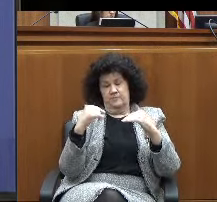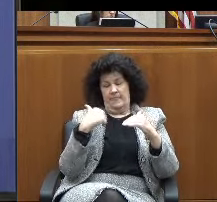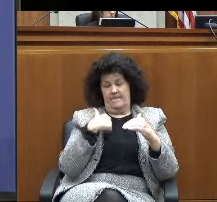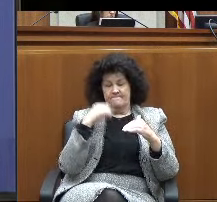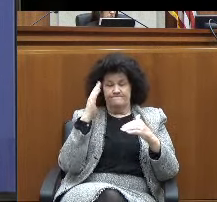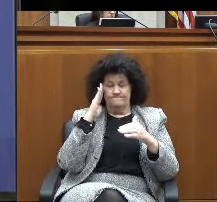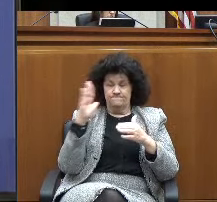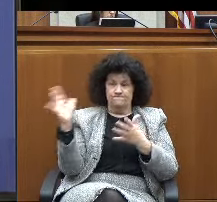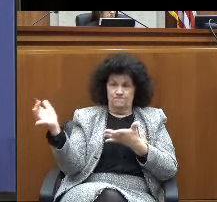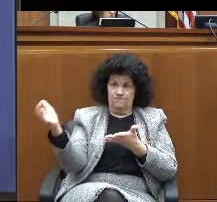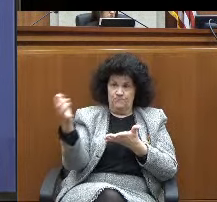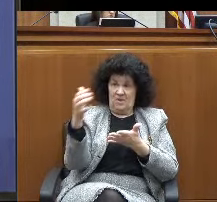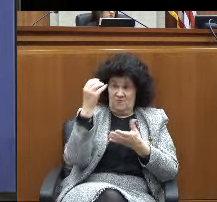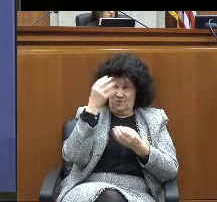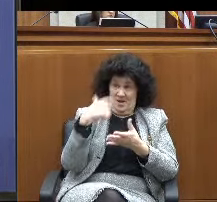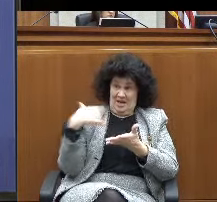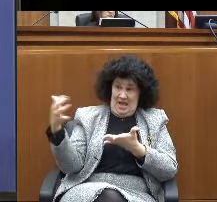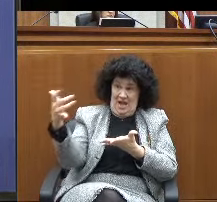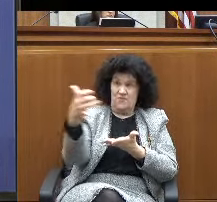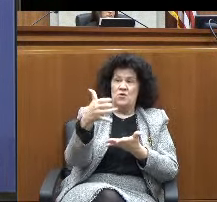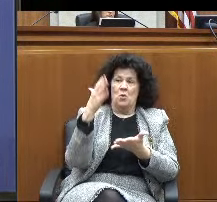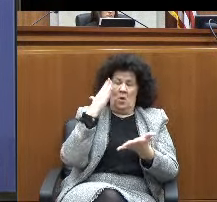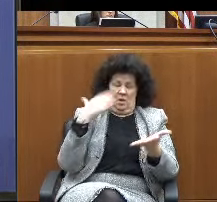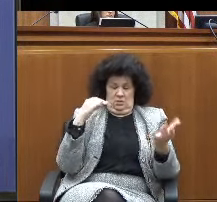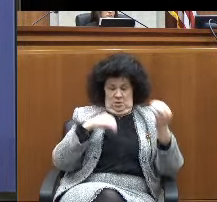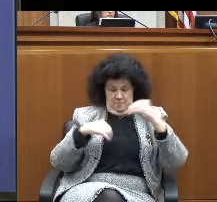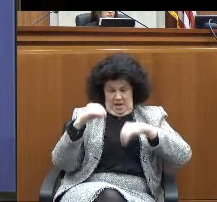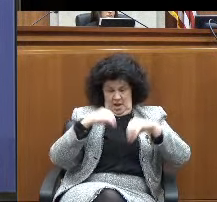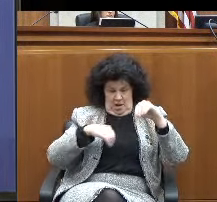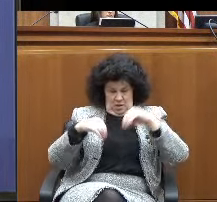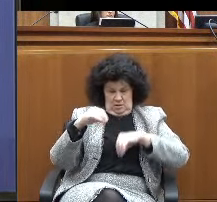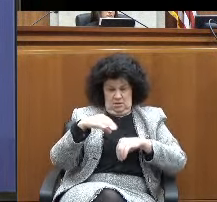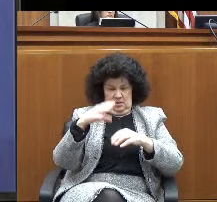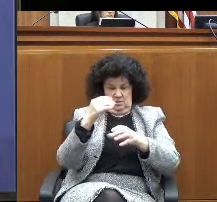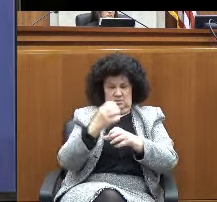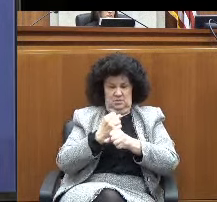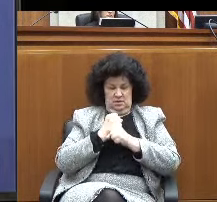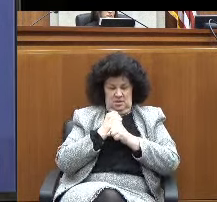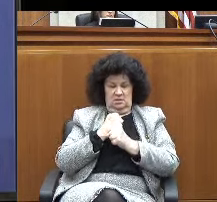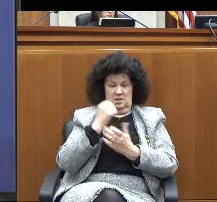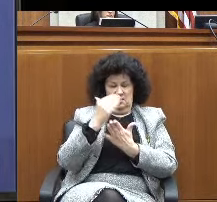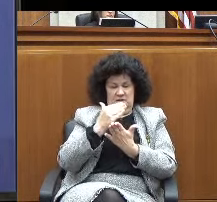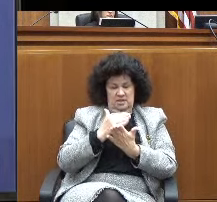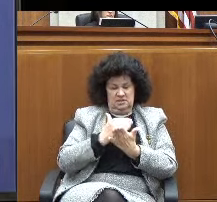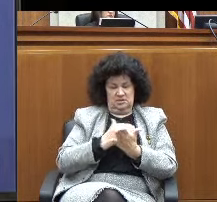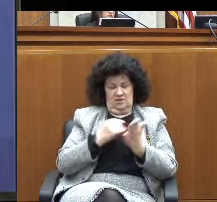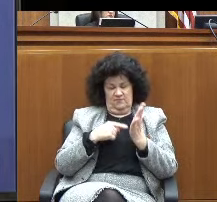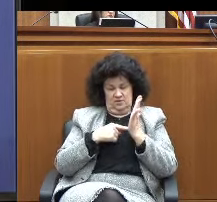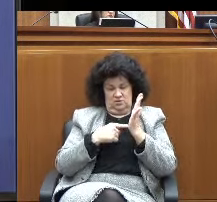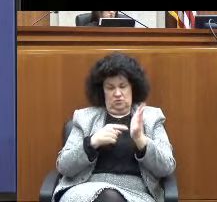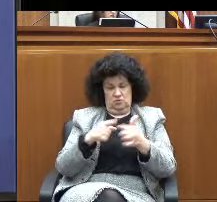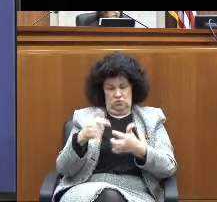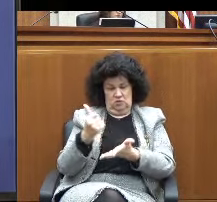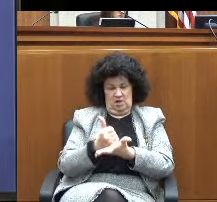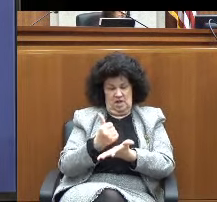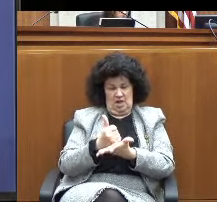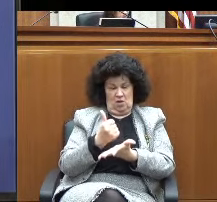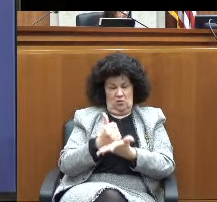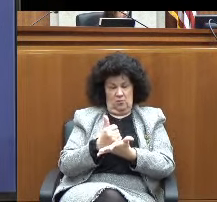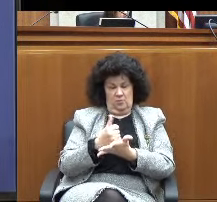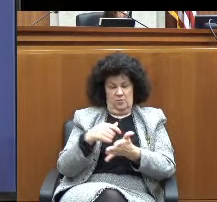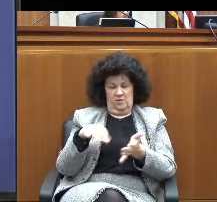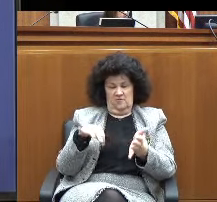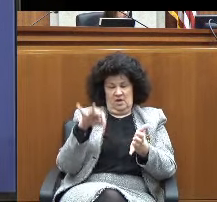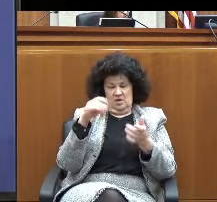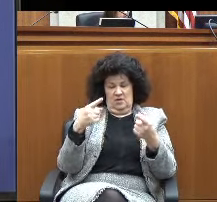the information gathered and solidifying a list of indicators to help find successful